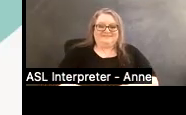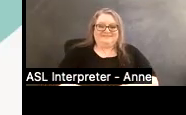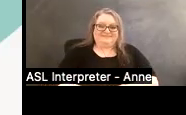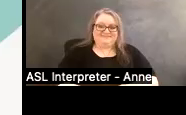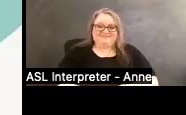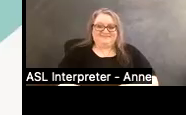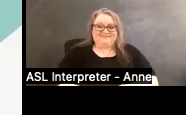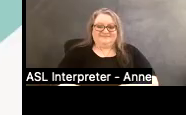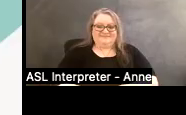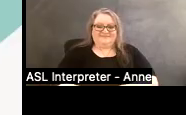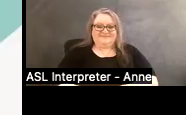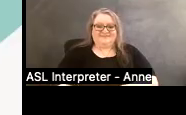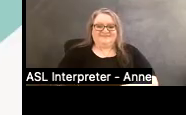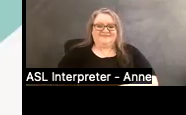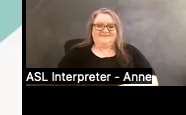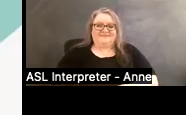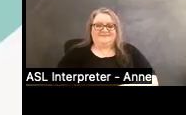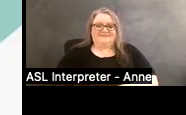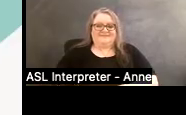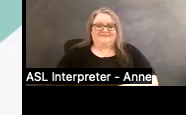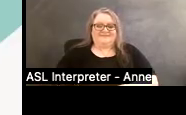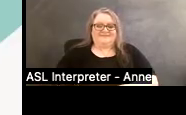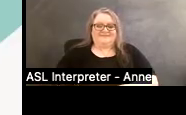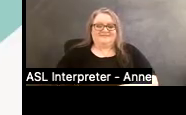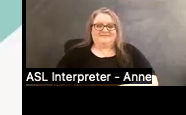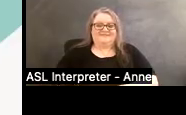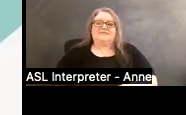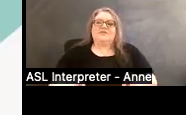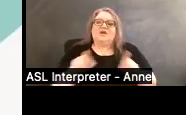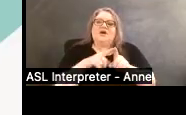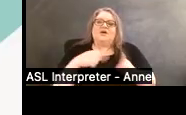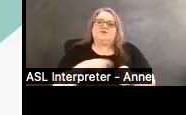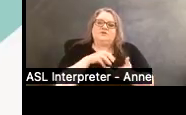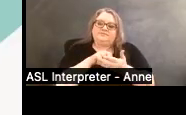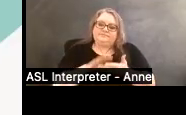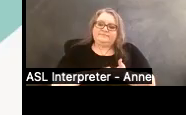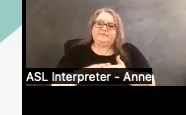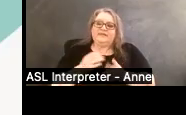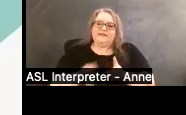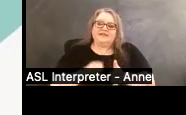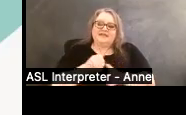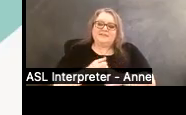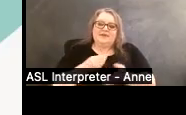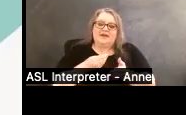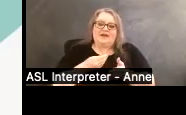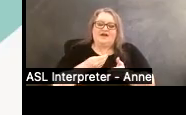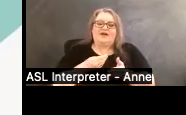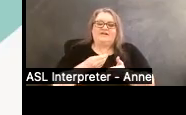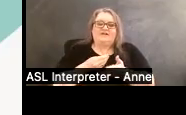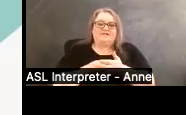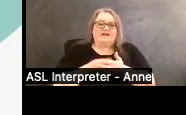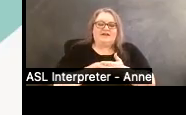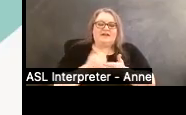And then we also focused on documenting the impact that flexible financial assistance had on the safety of